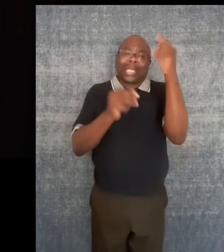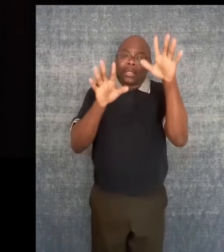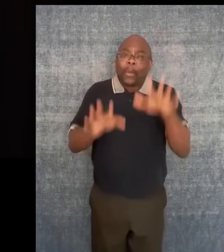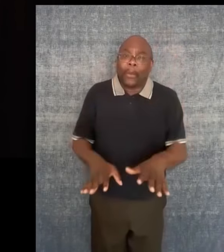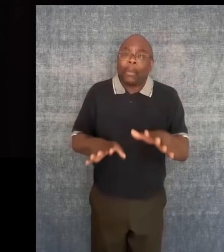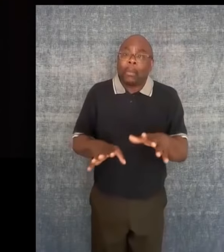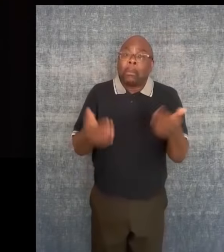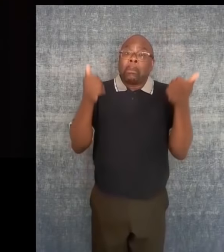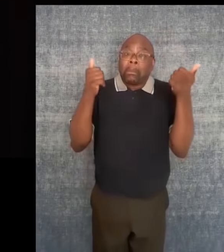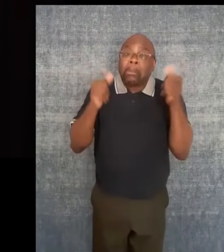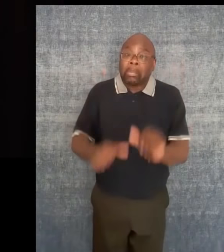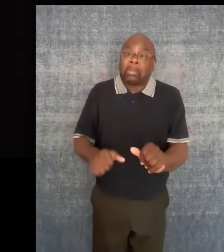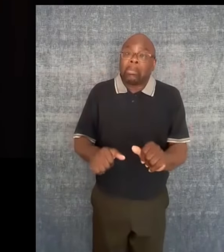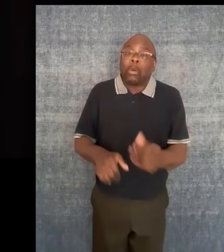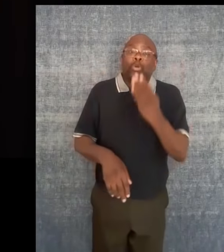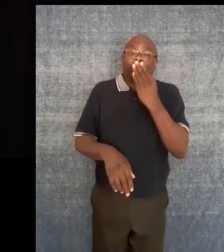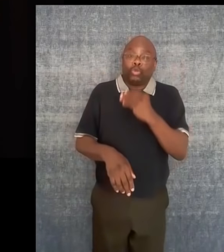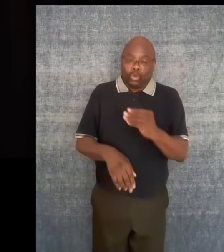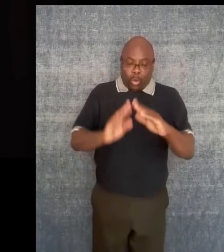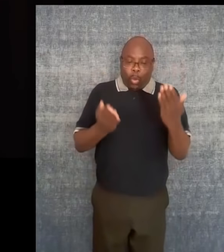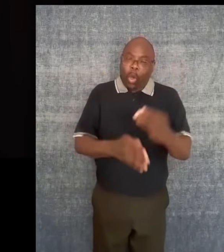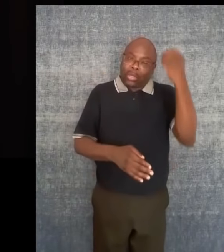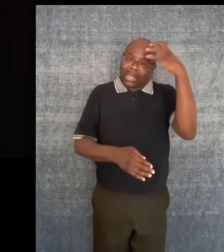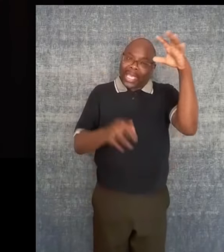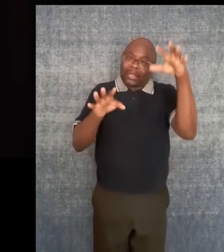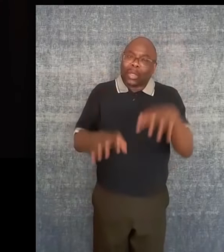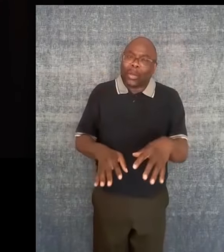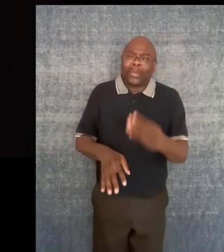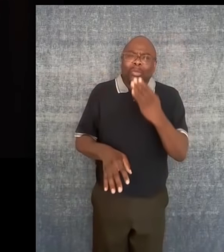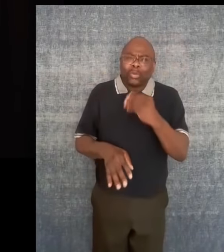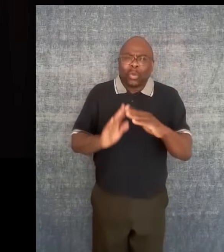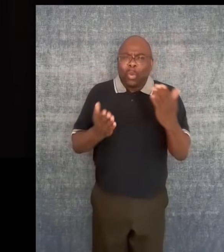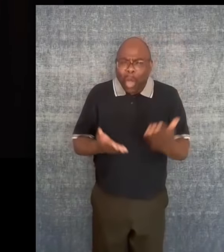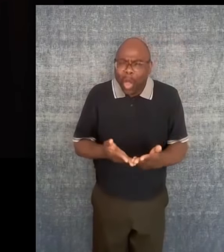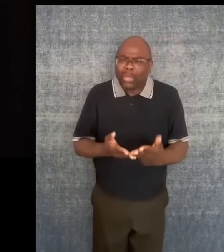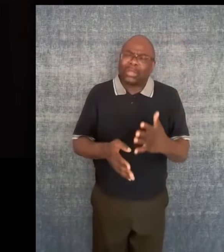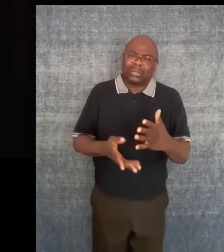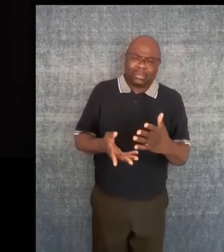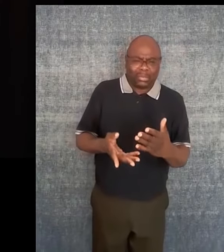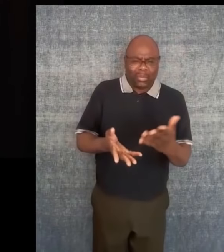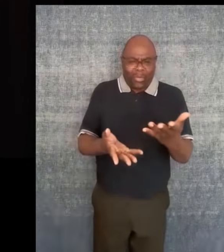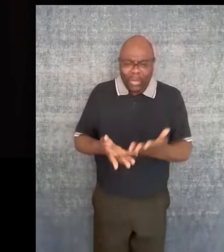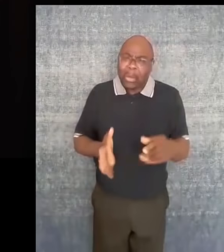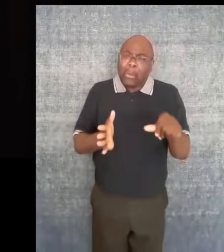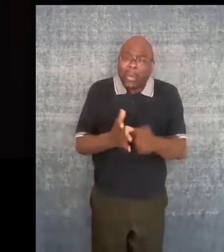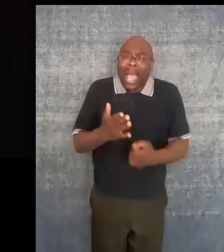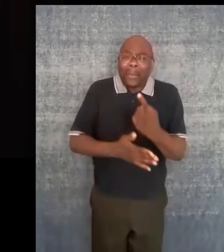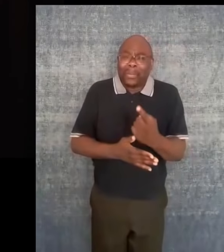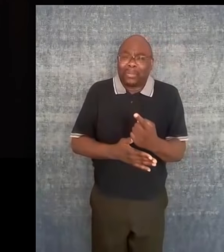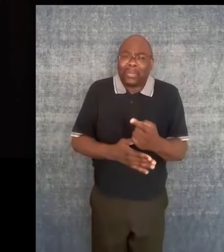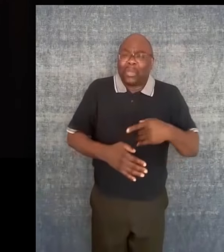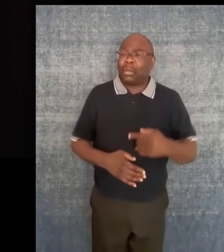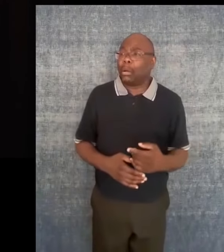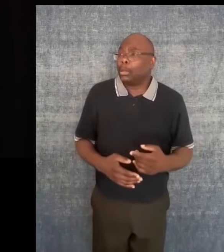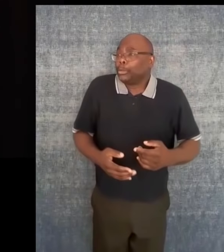kingdom had arrived. We're used to the kingdom of this world. We're used to what this world is like. And when problems happen, we shrug our